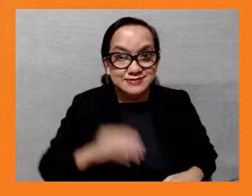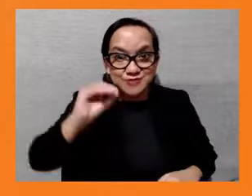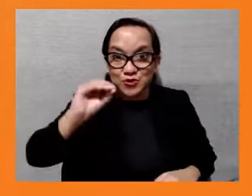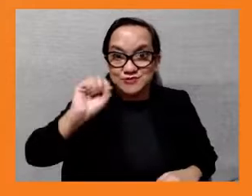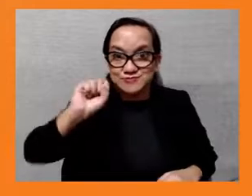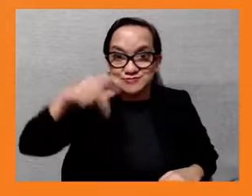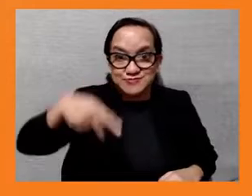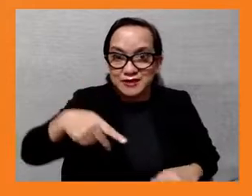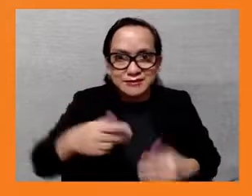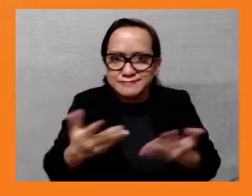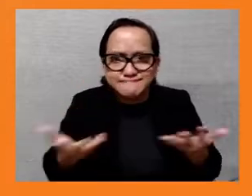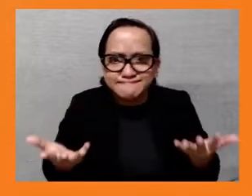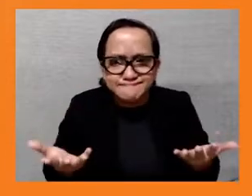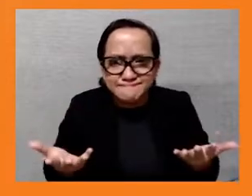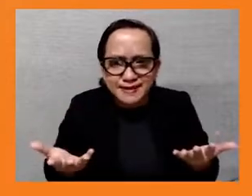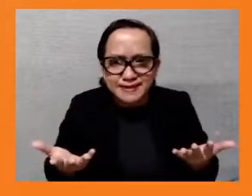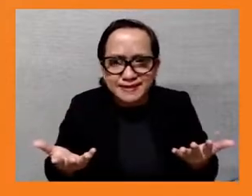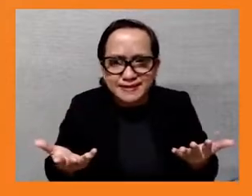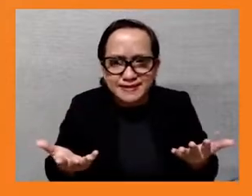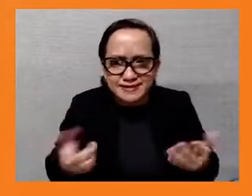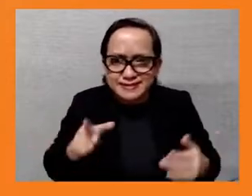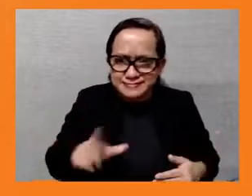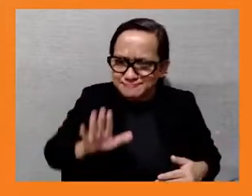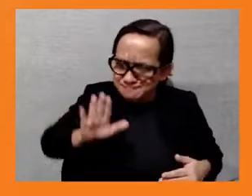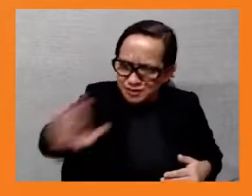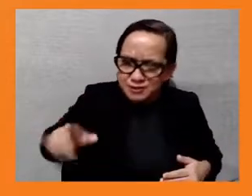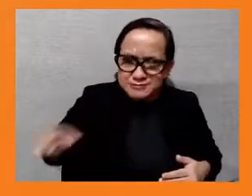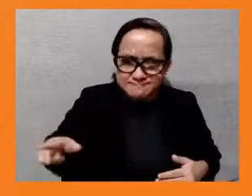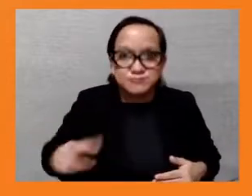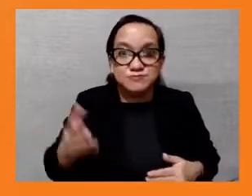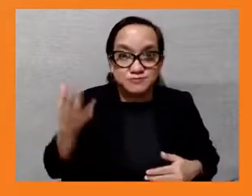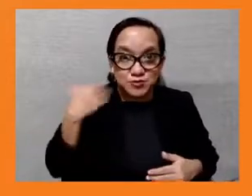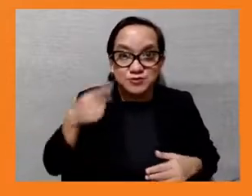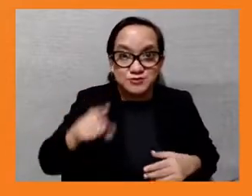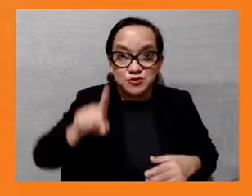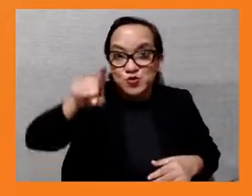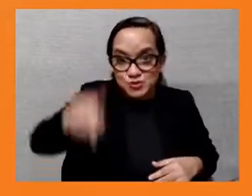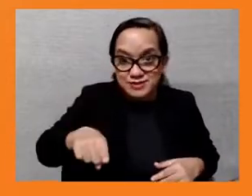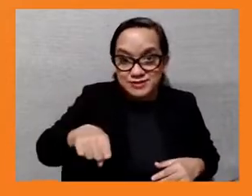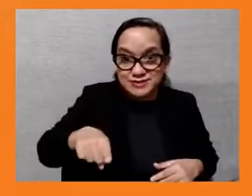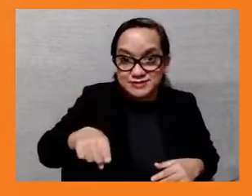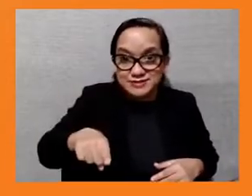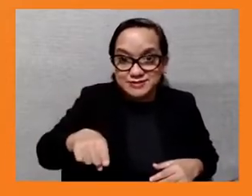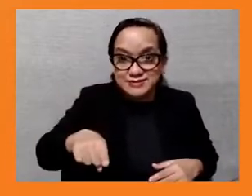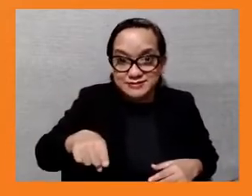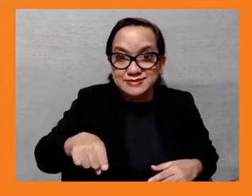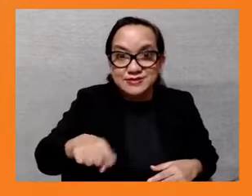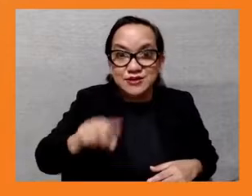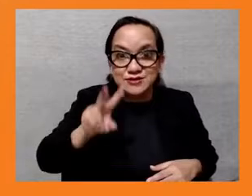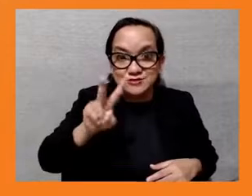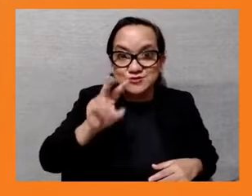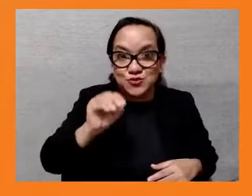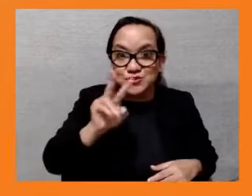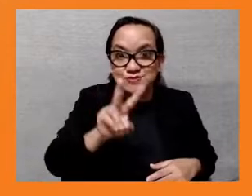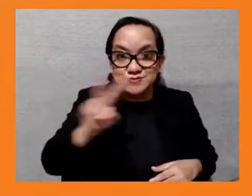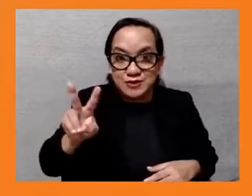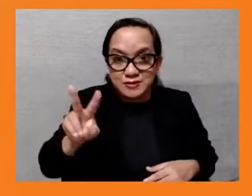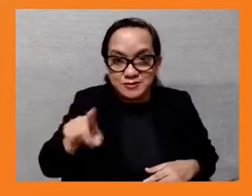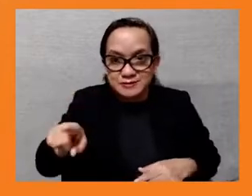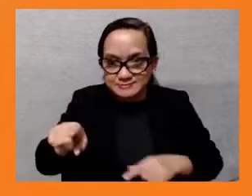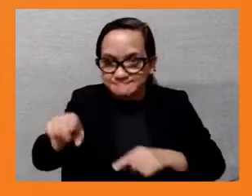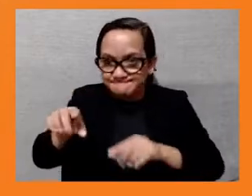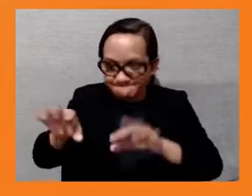indeed, friends, to go beyond the aspirational, beyond the simplistic. And this is the